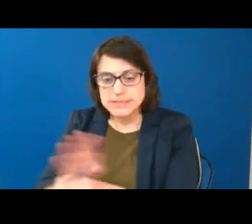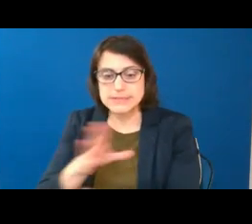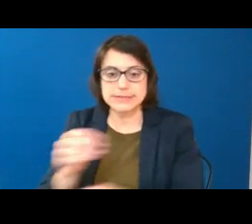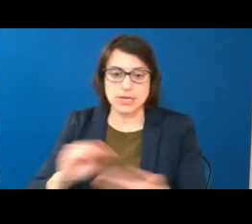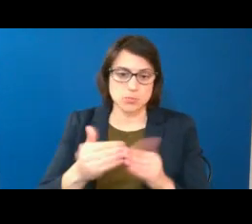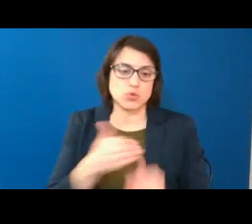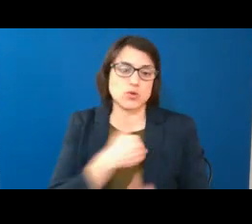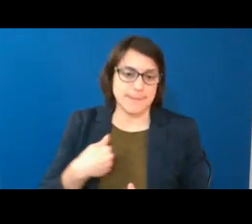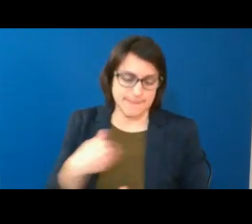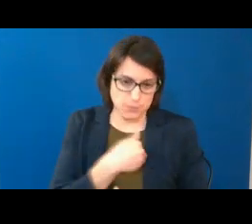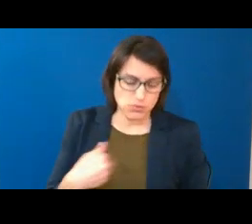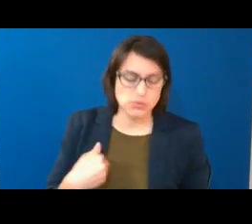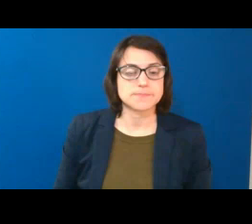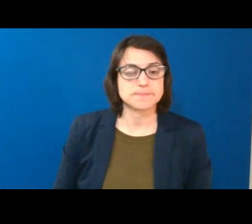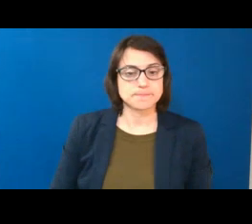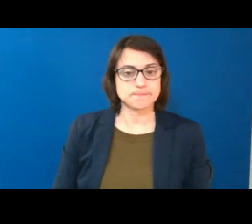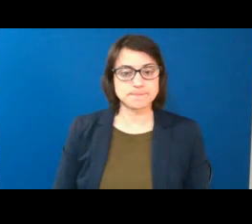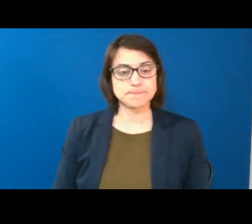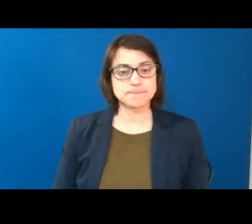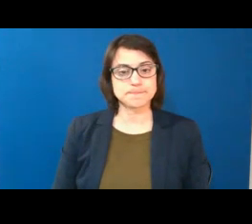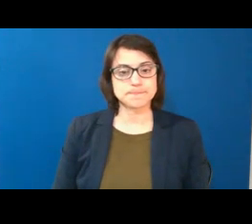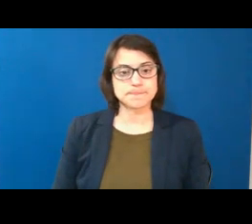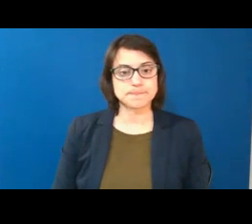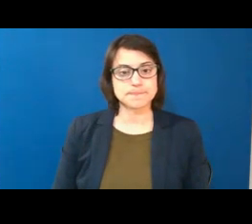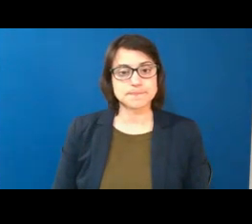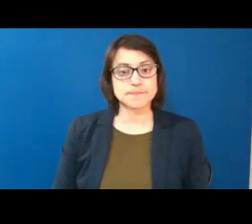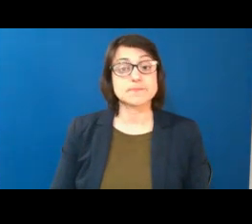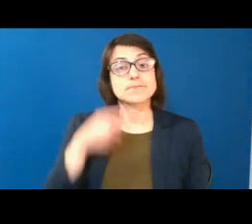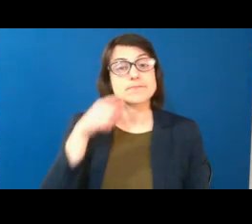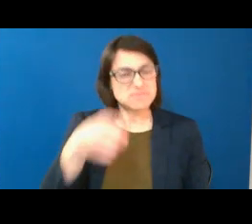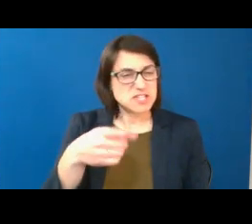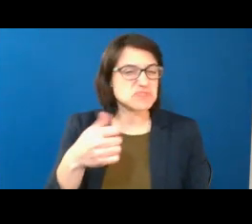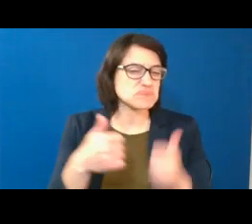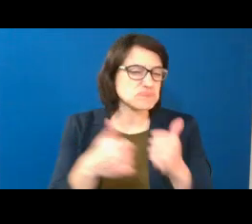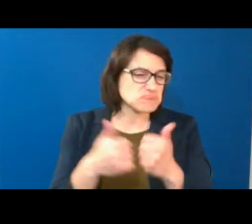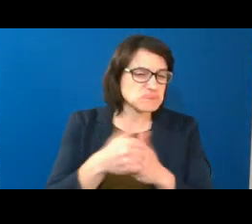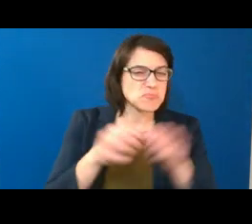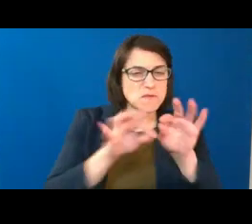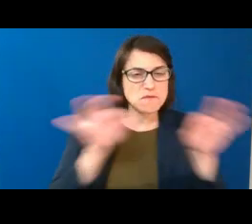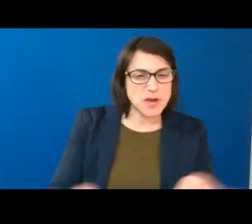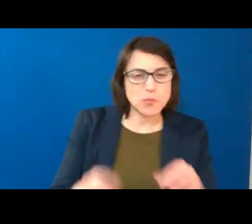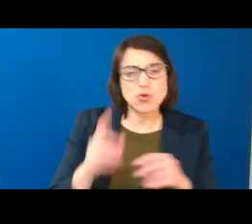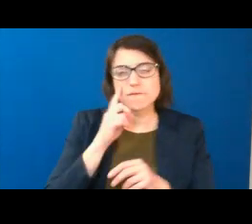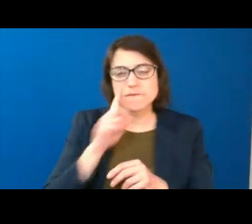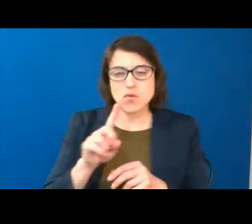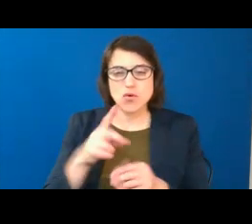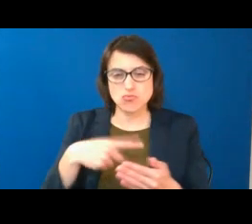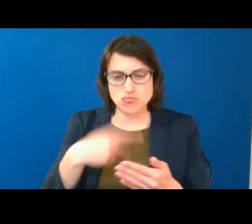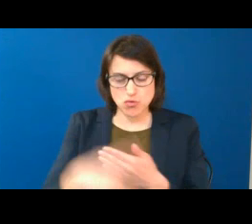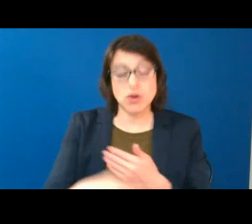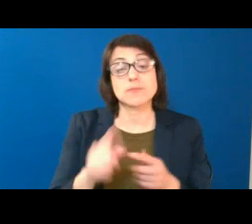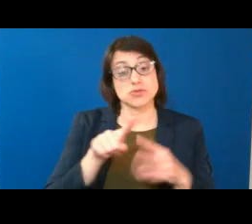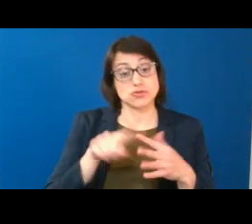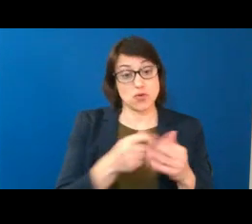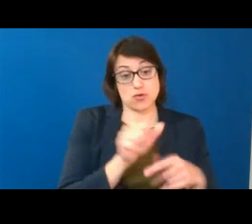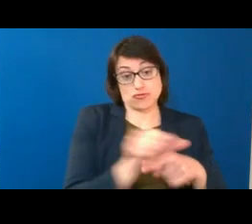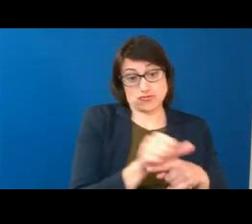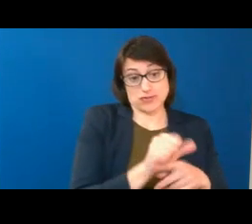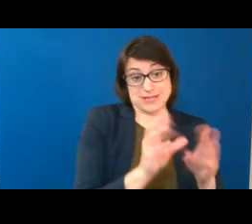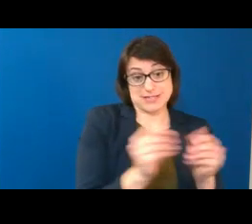please. So this is the framework of the program. So we start with training sessions with high school